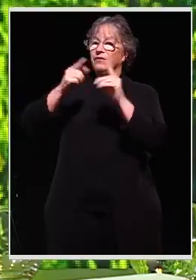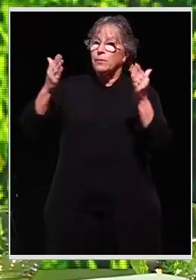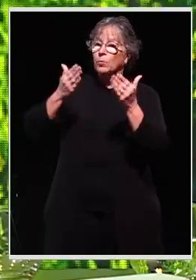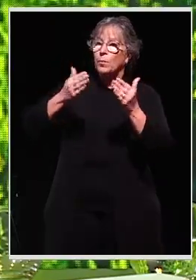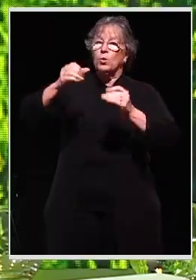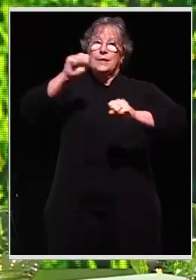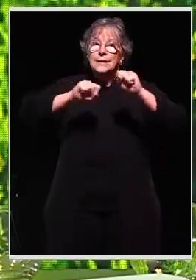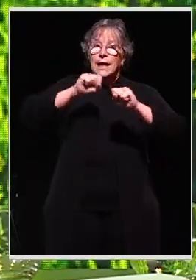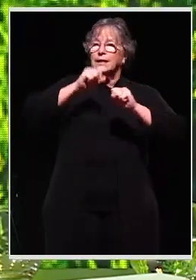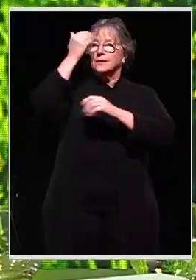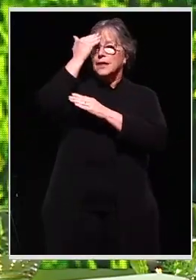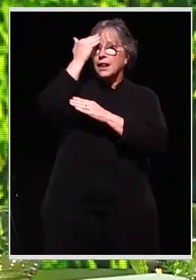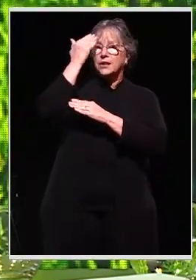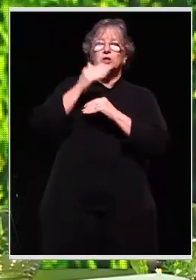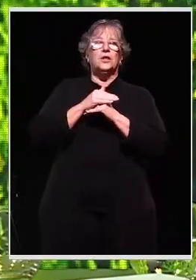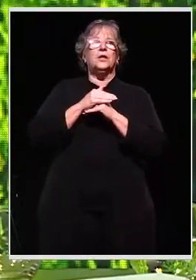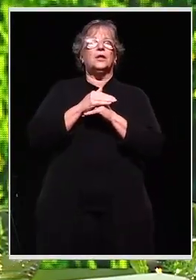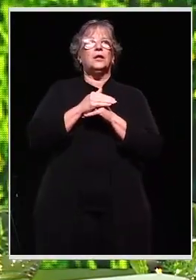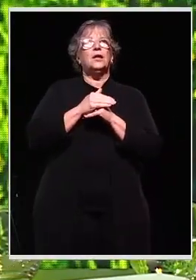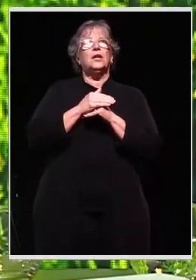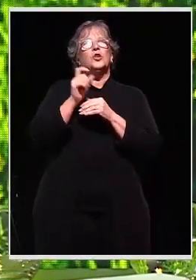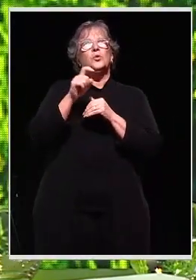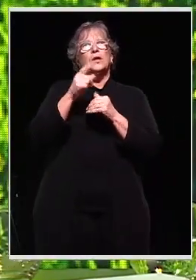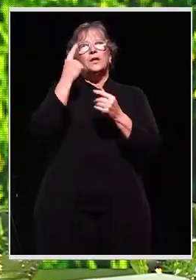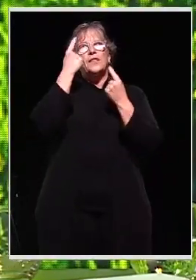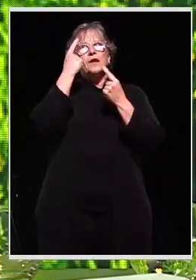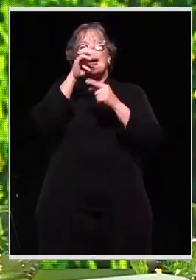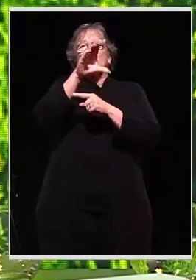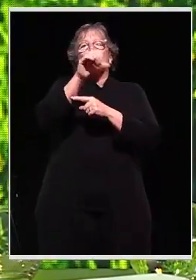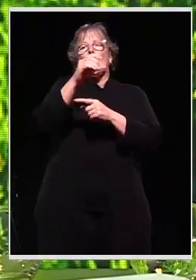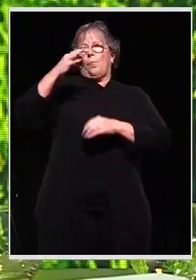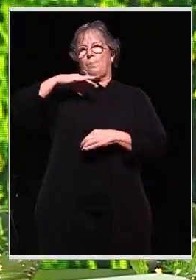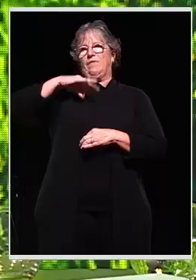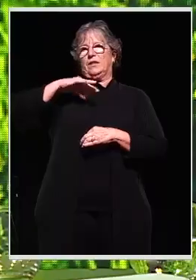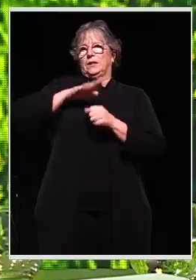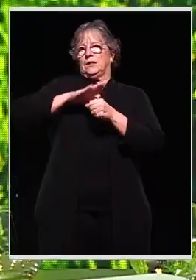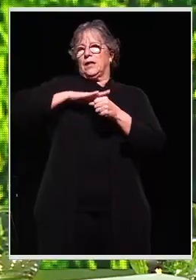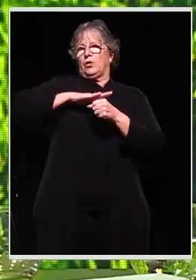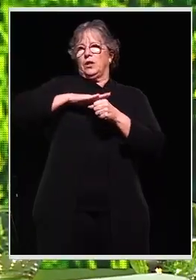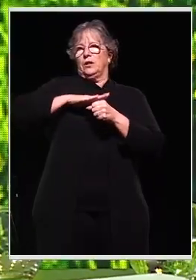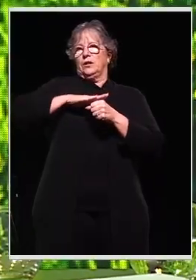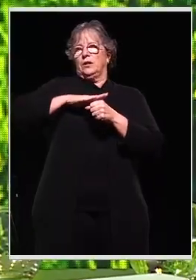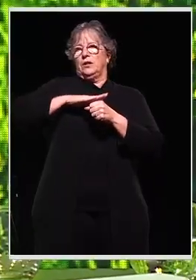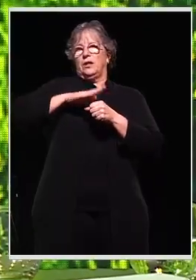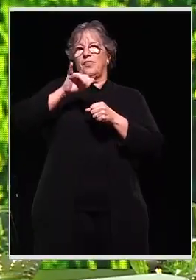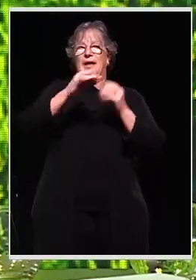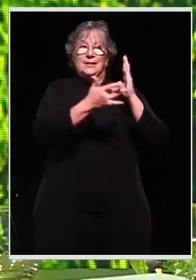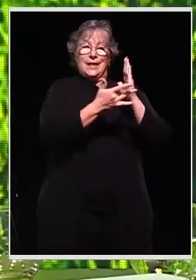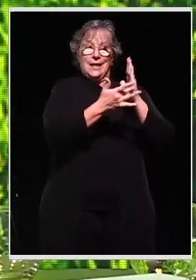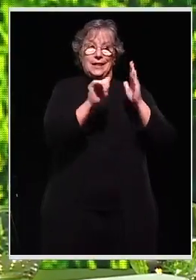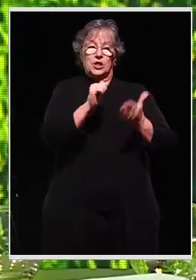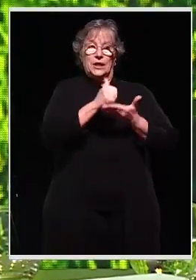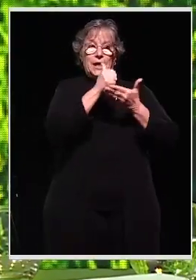and new knowledge. Fundamentally, we have to think about the co-benefit space through which a technology can not only help